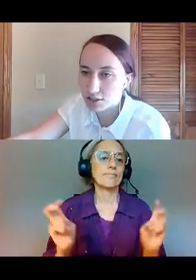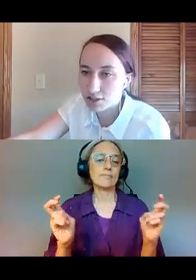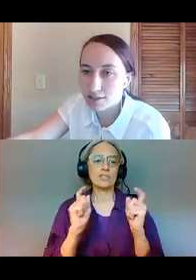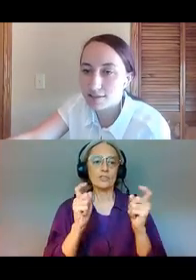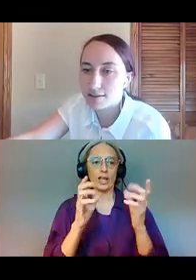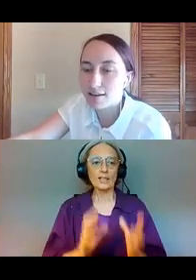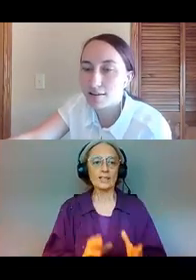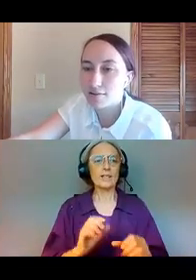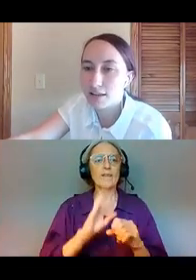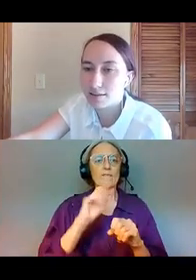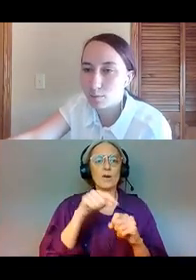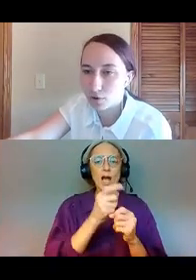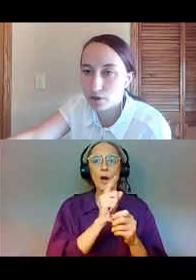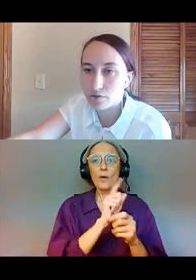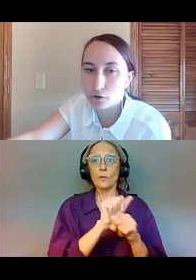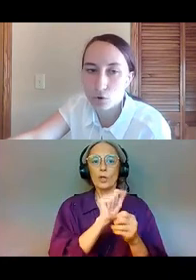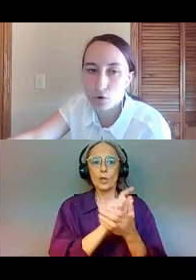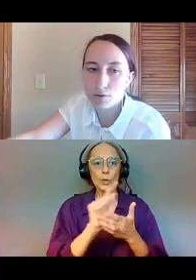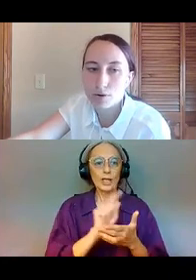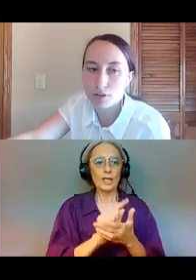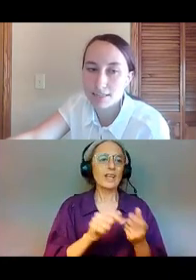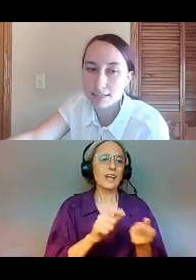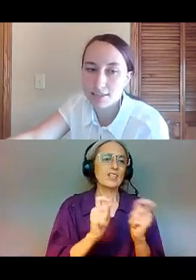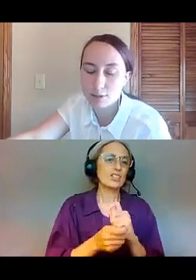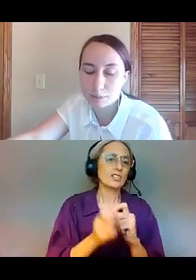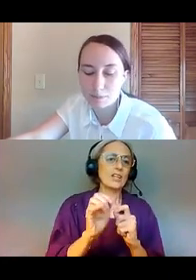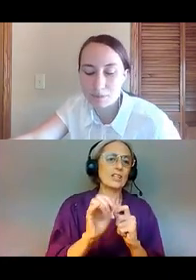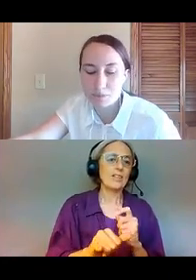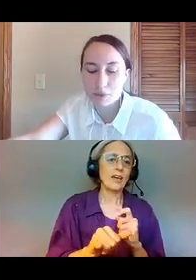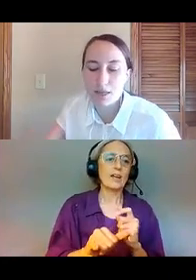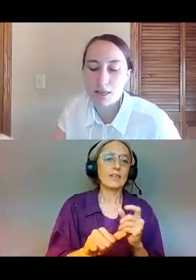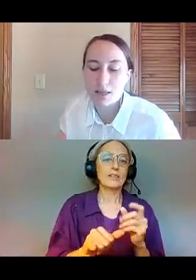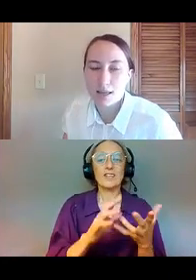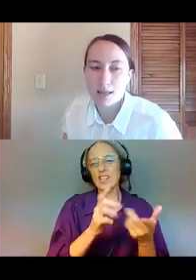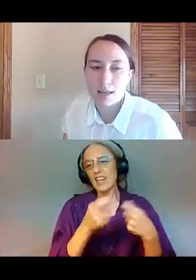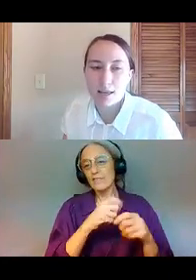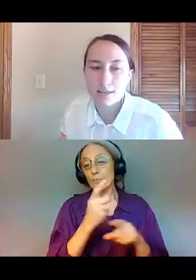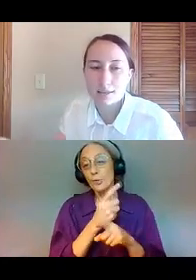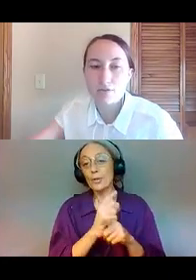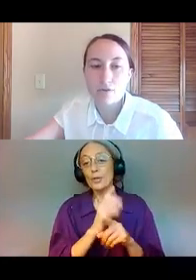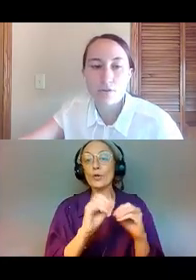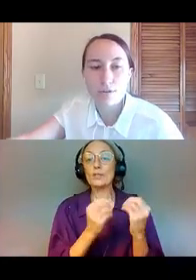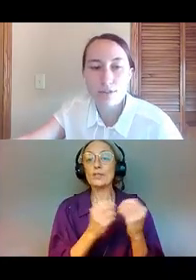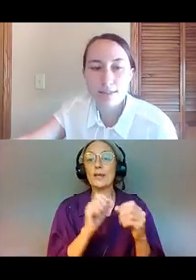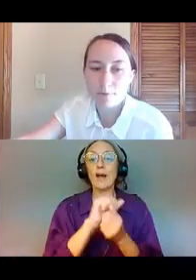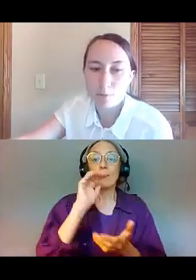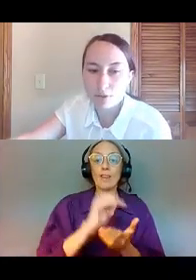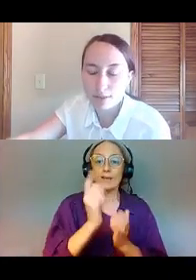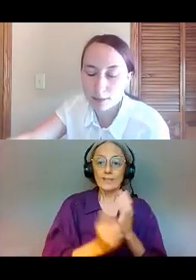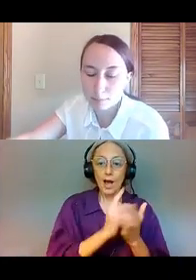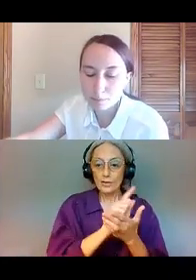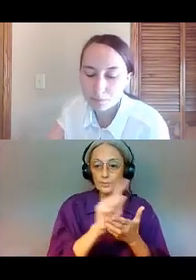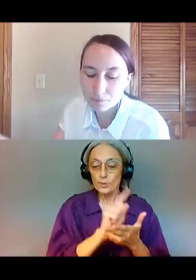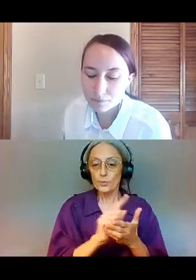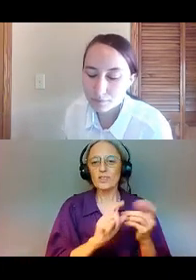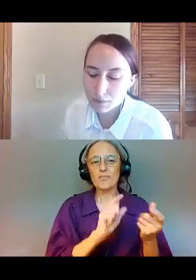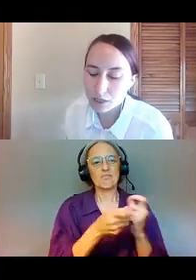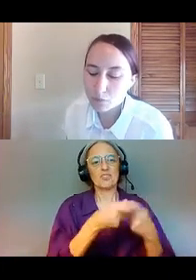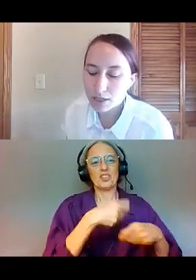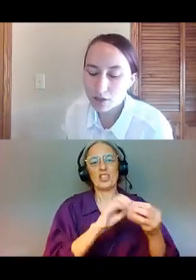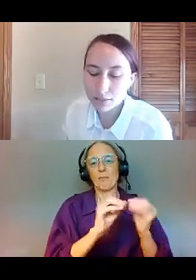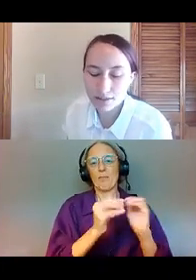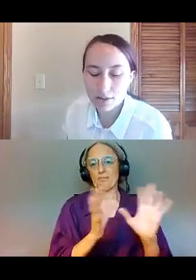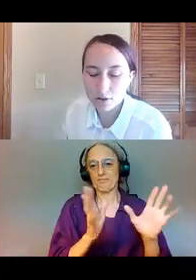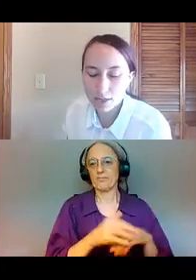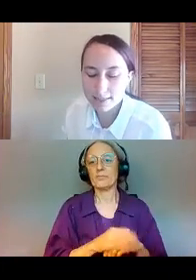you could change this if that's appropriate for your organization. And for the first staff person,